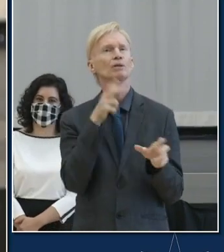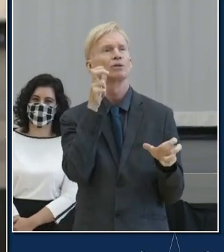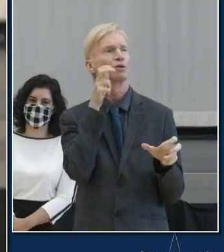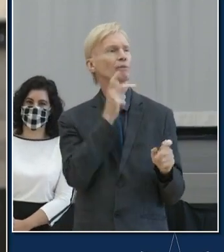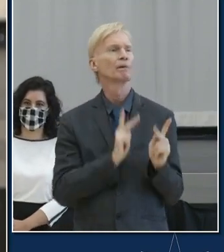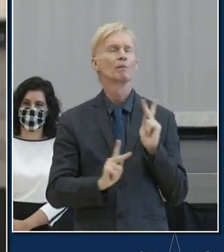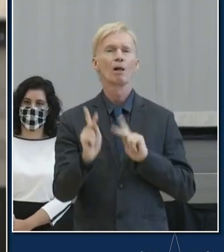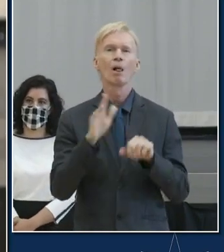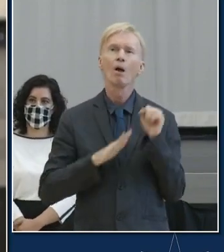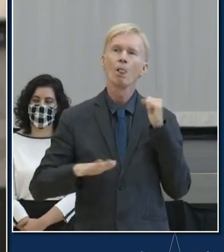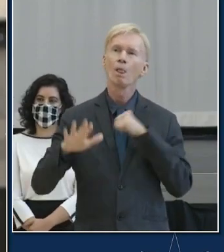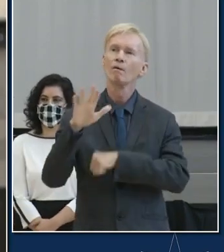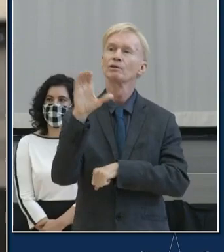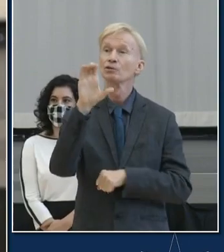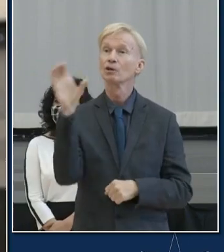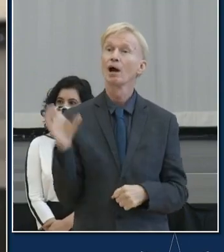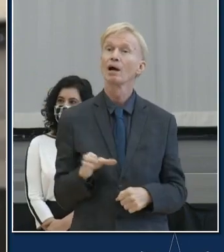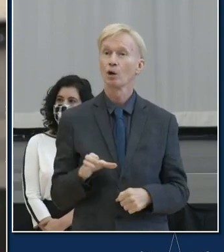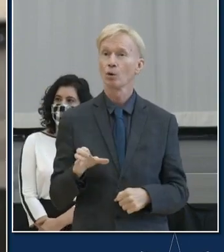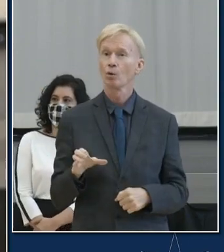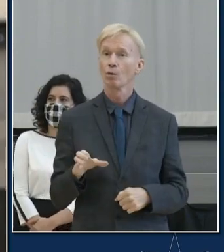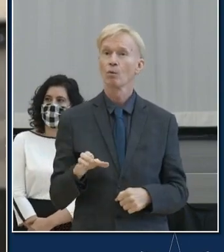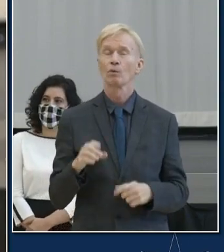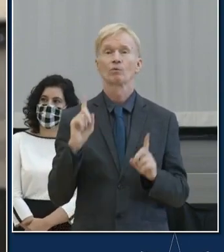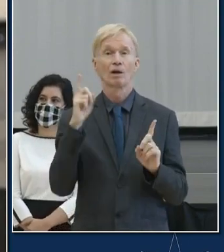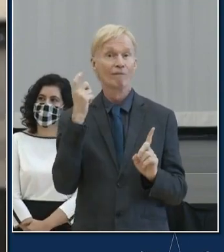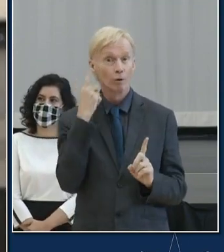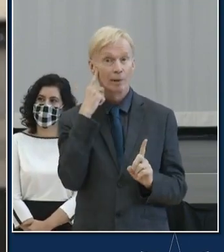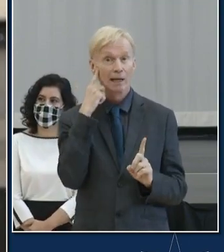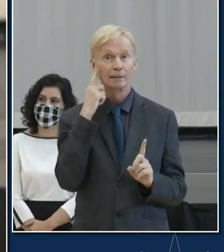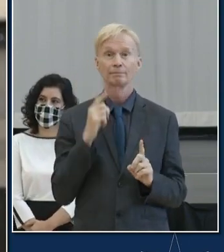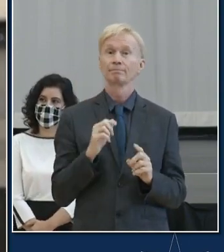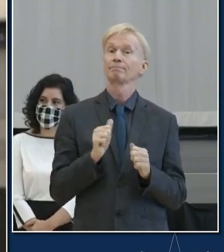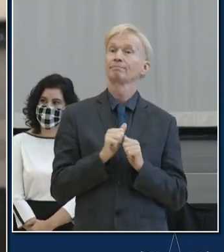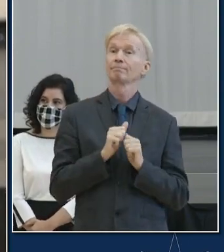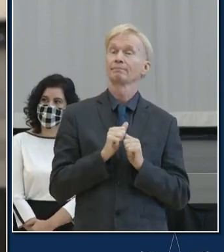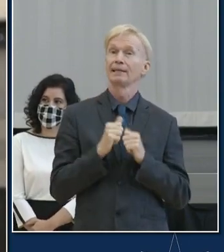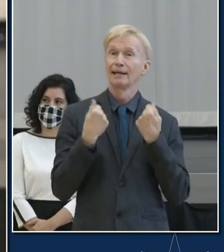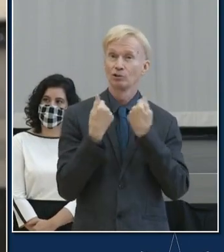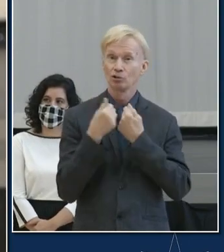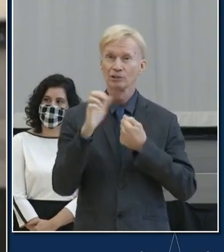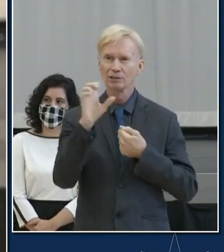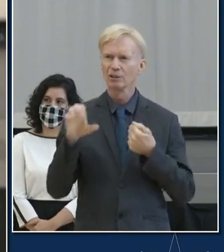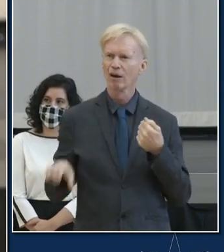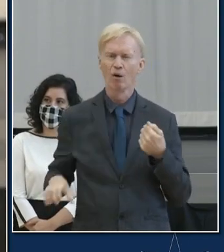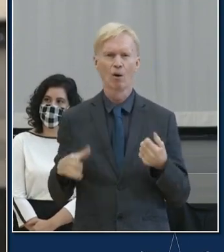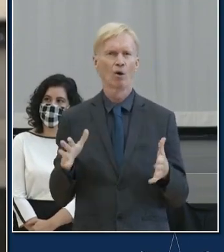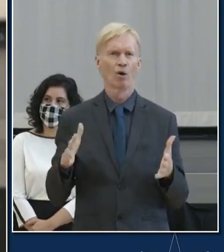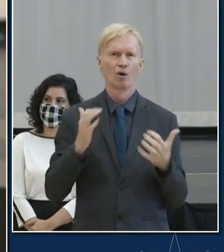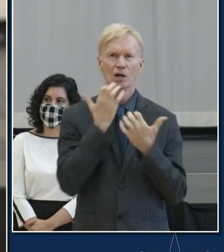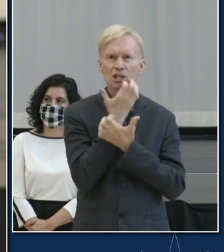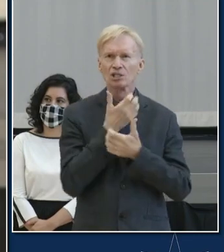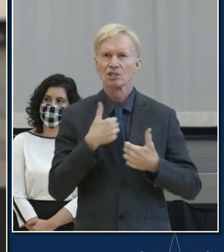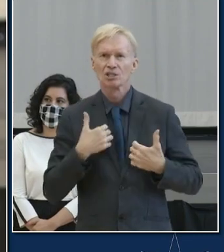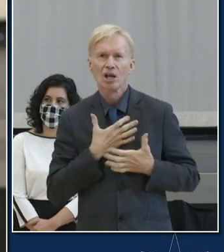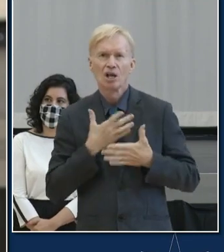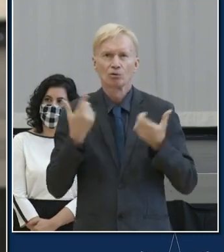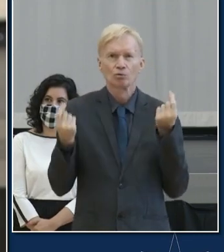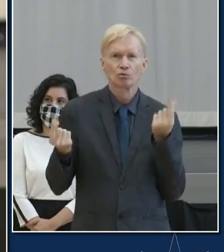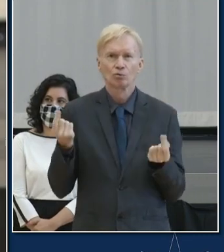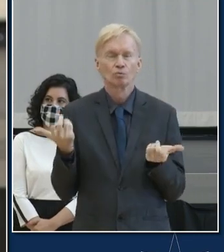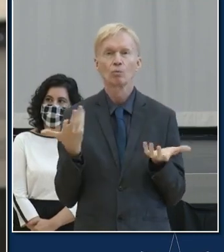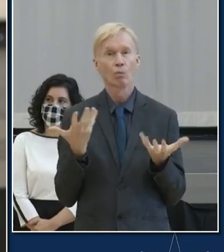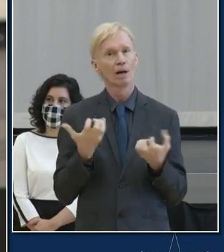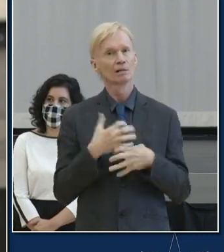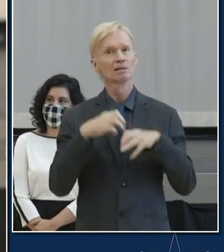workers really all across the city, in city government, in our sister agencies, that they were nervous, that they were scared, that they wanted a